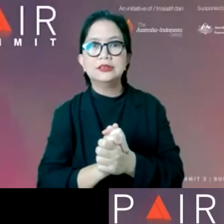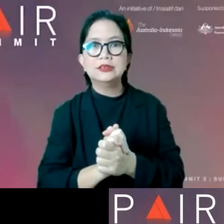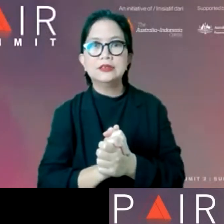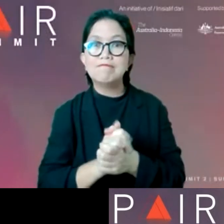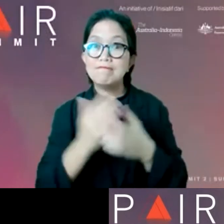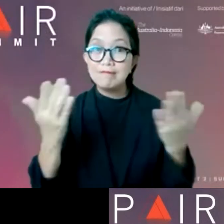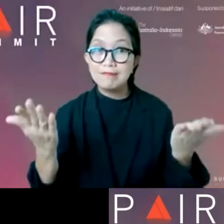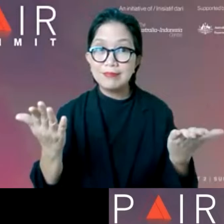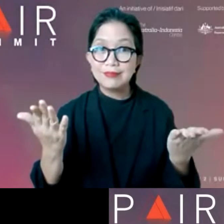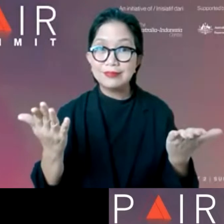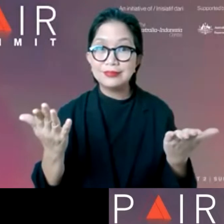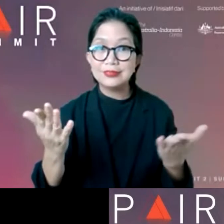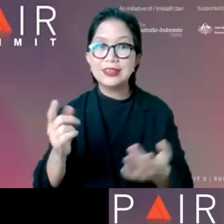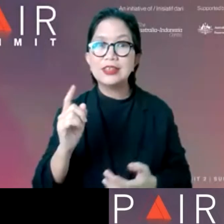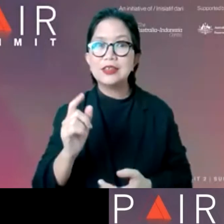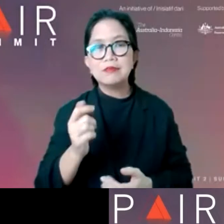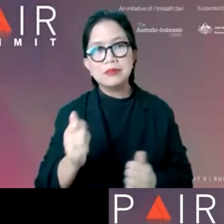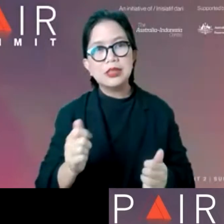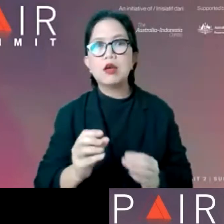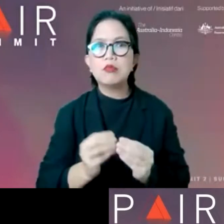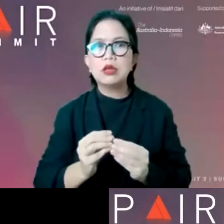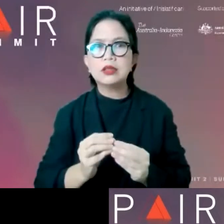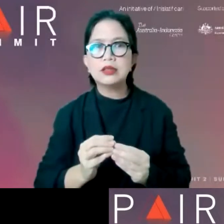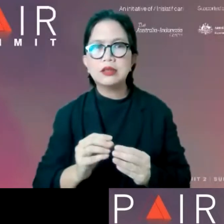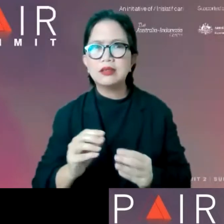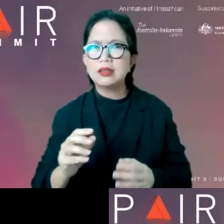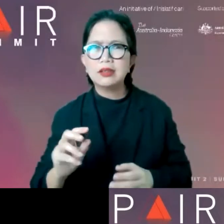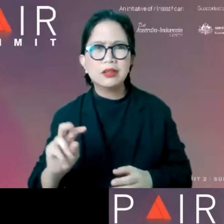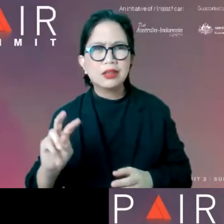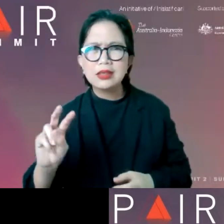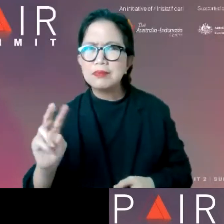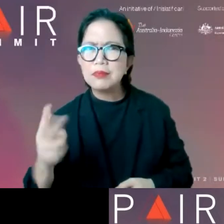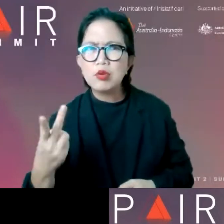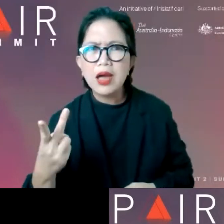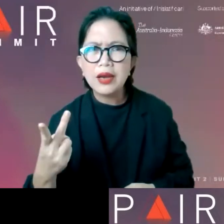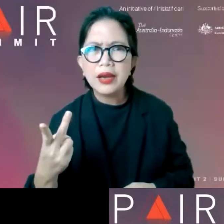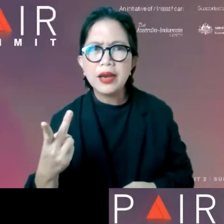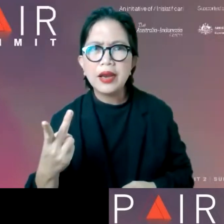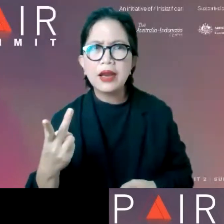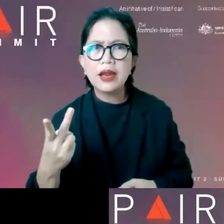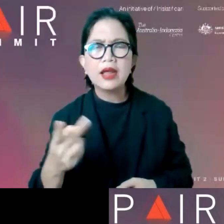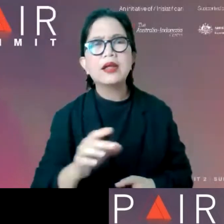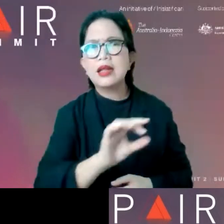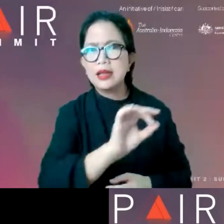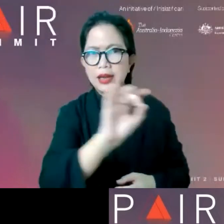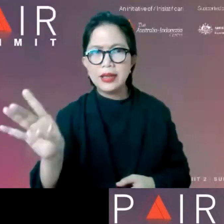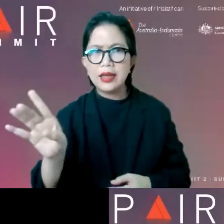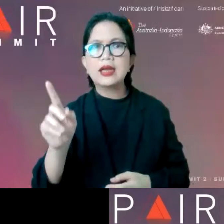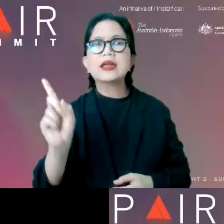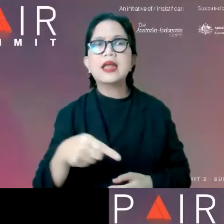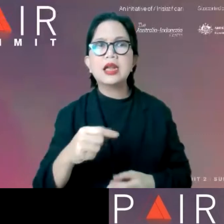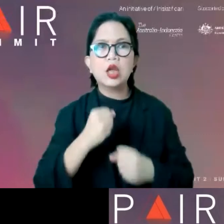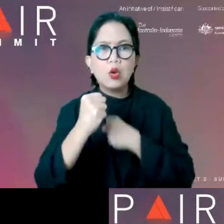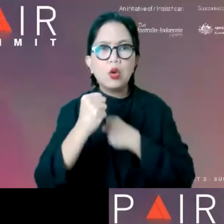effort required to make a change, but the rest would come from the change management effort, because the